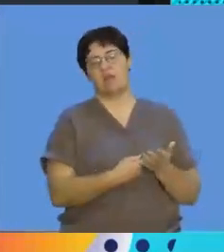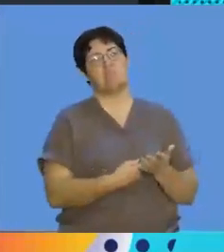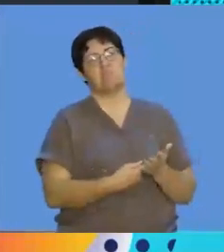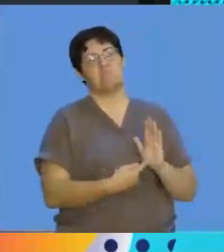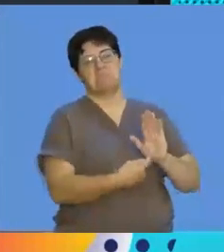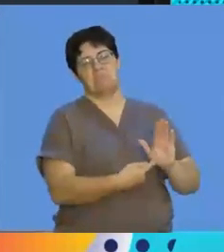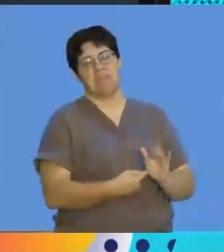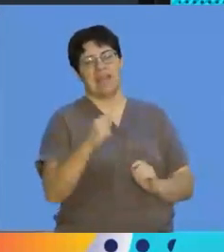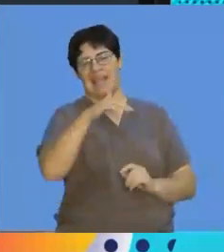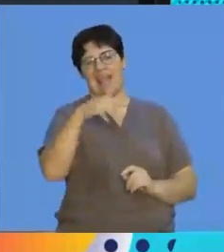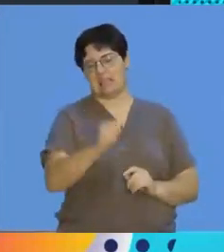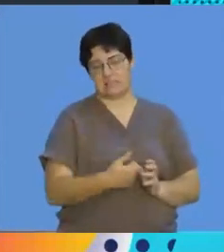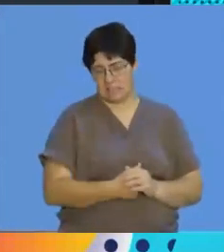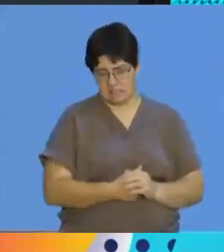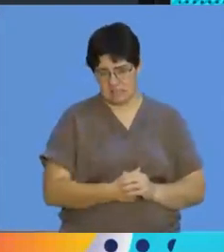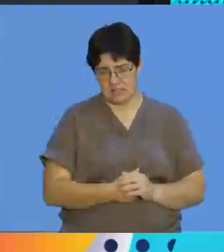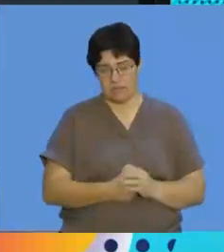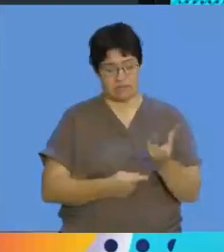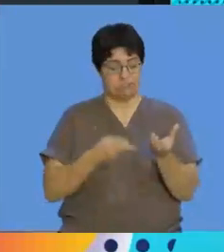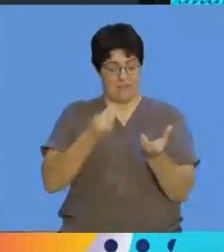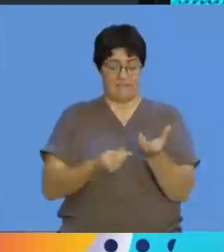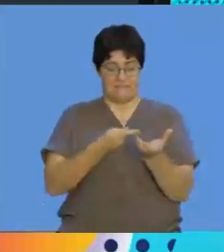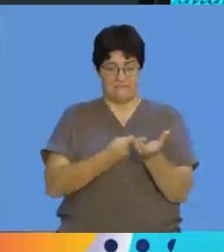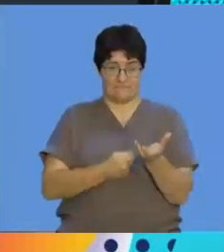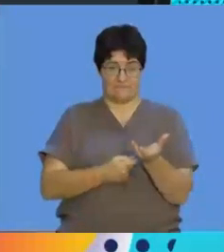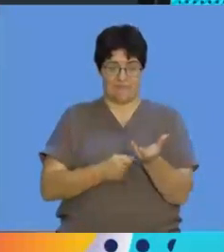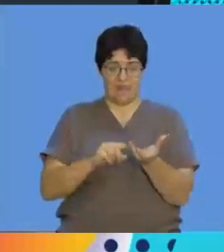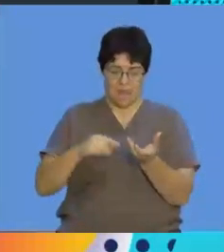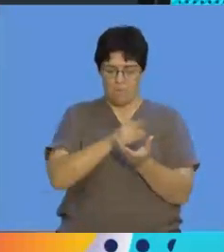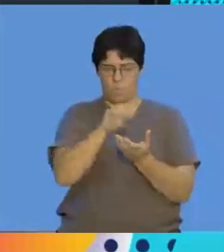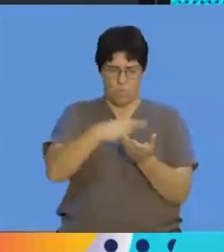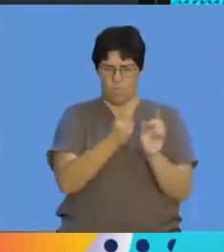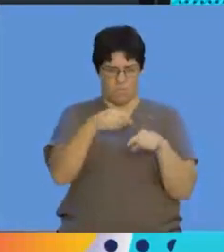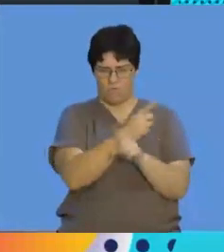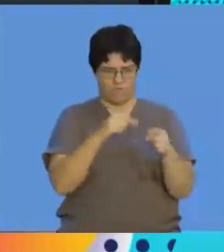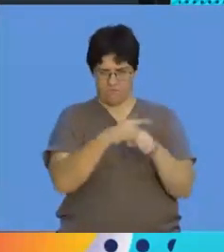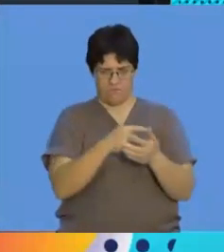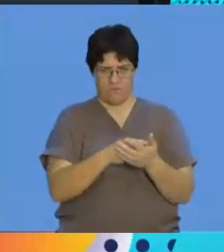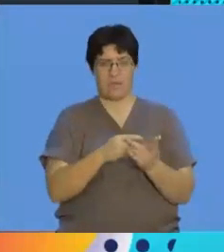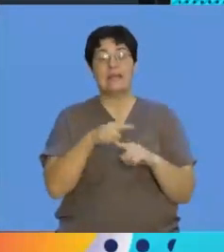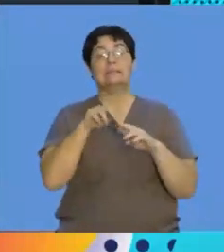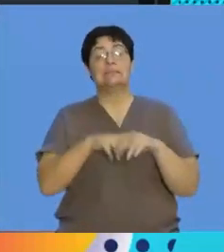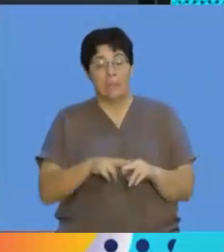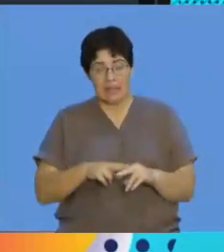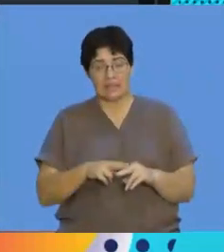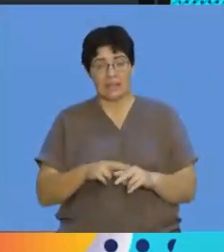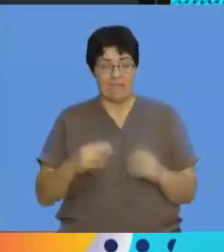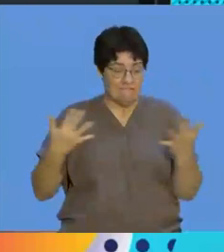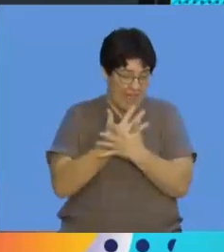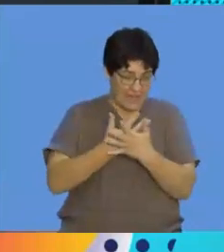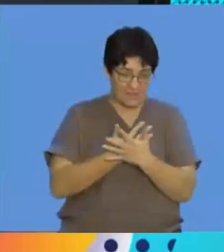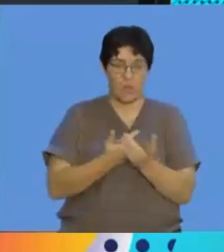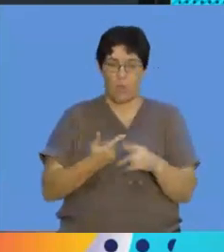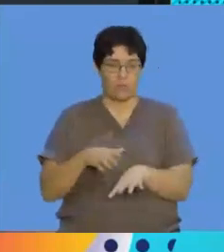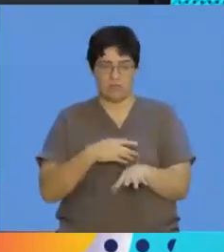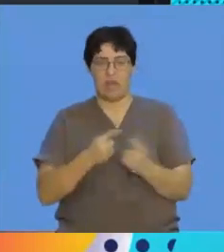be a gas for argument's sake, and then all these particles are moving random. The speed at which they are moving is not the same.